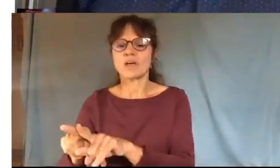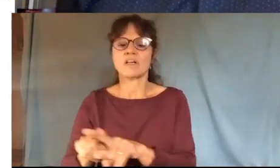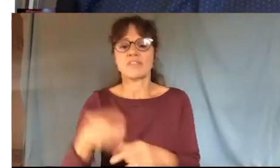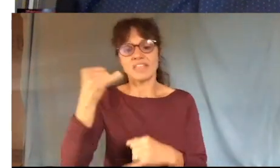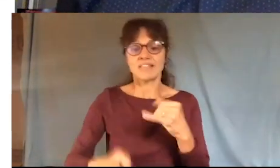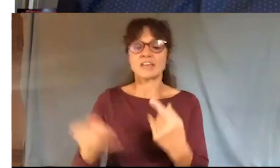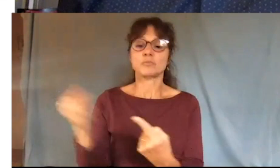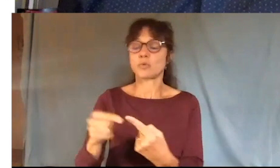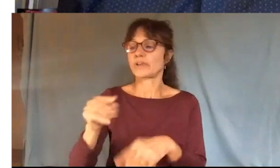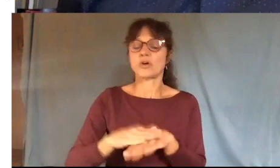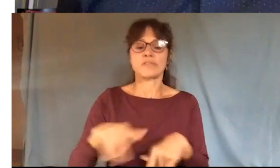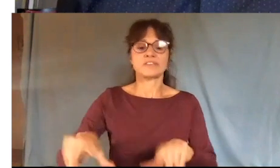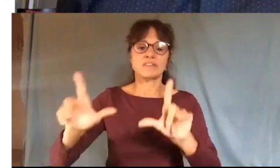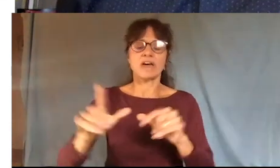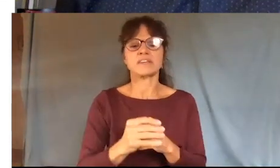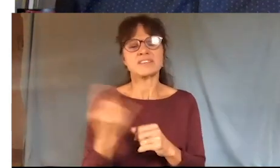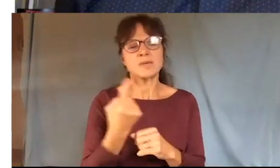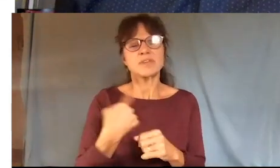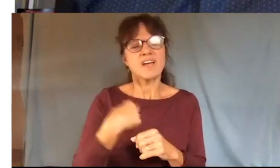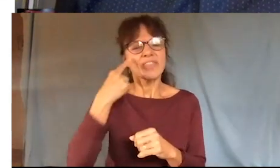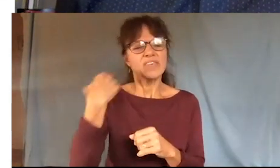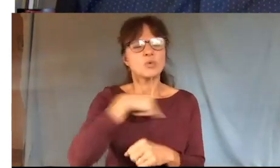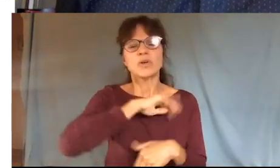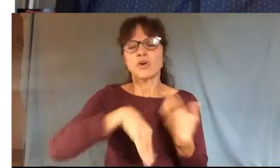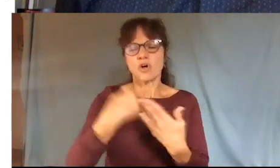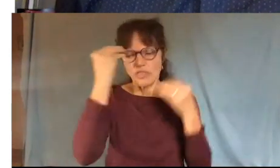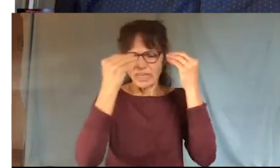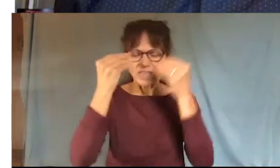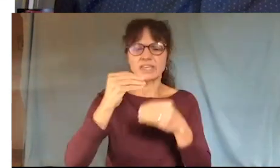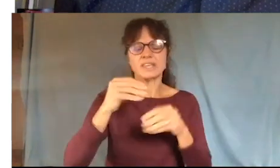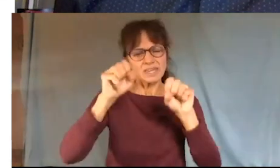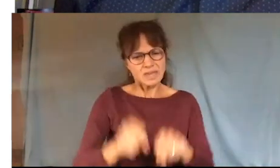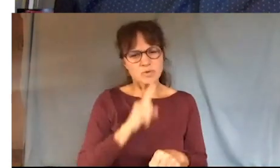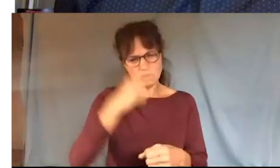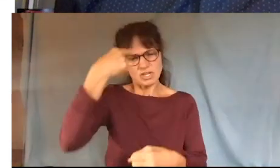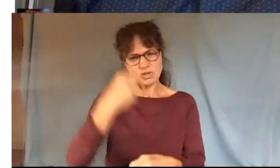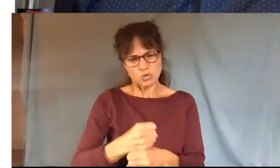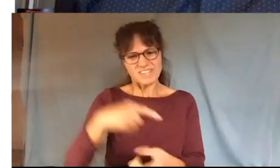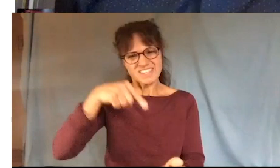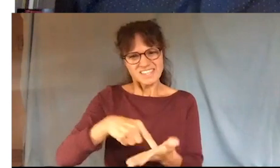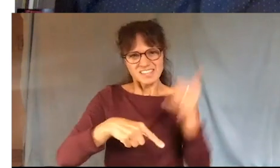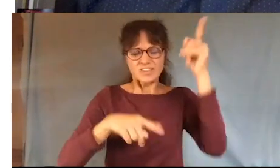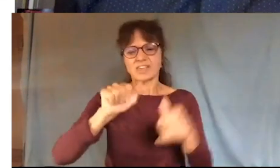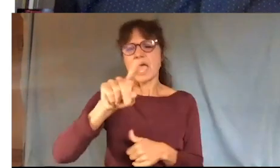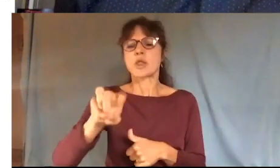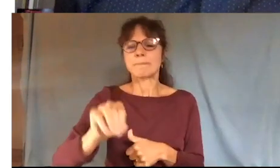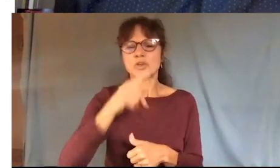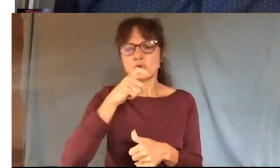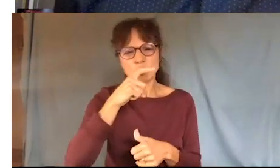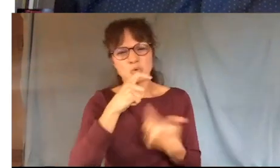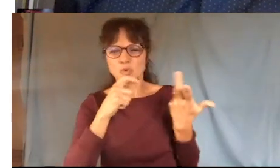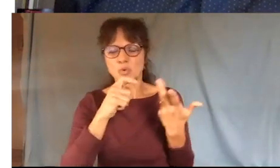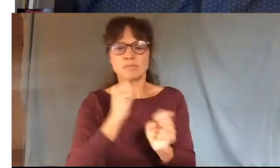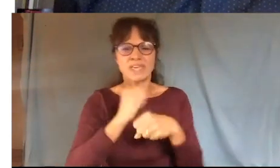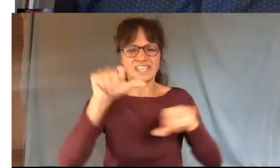point that I have on this slide is something that I think we're all thinking about. Can we actually trust an administration that politicizes science with